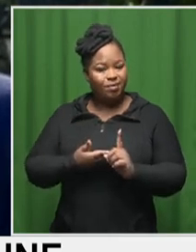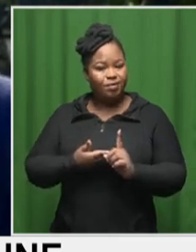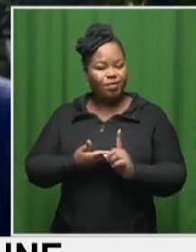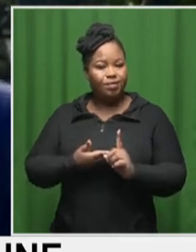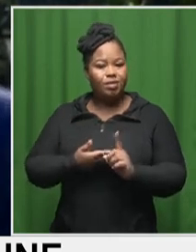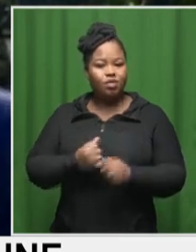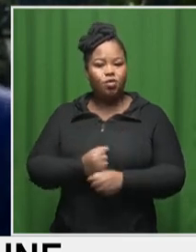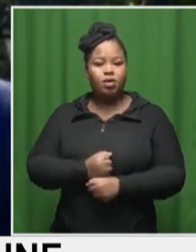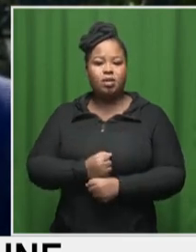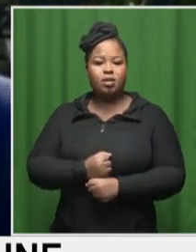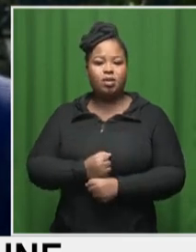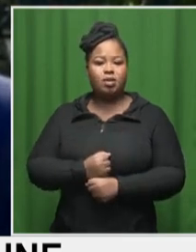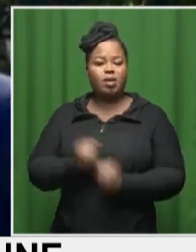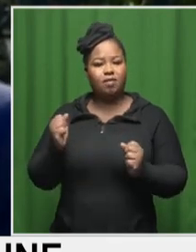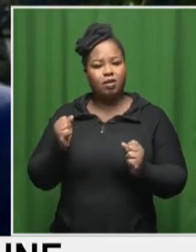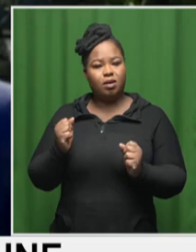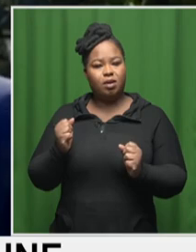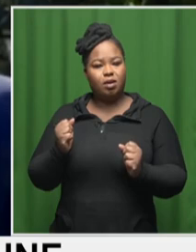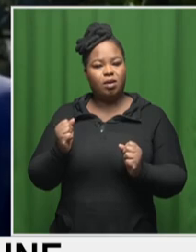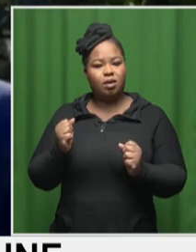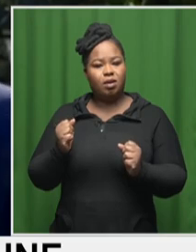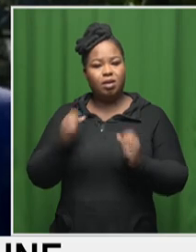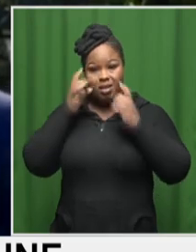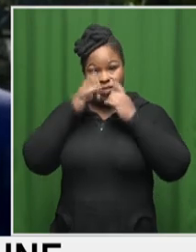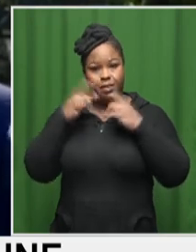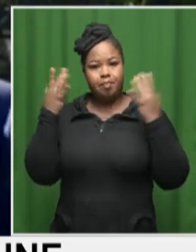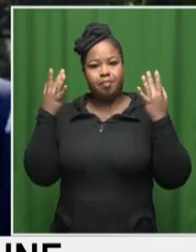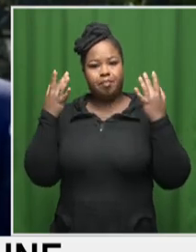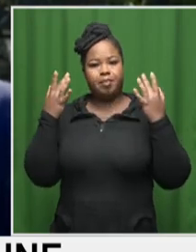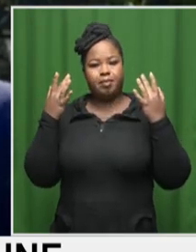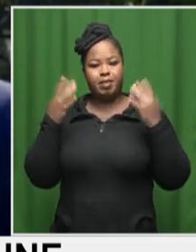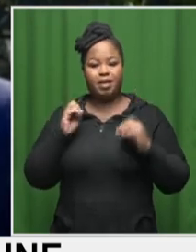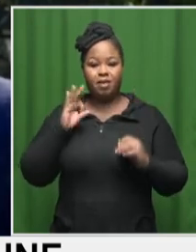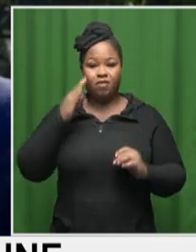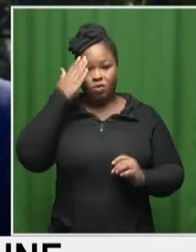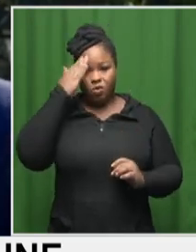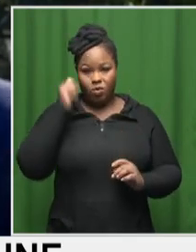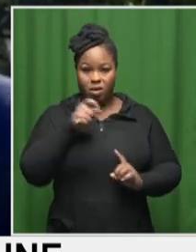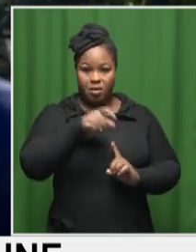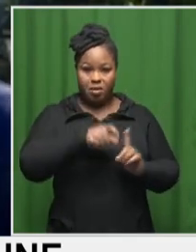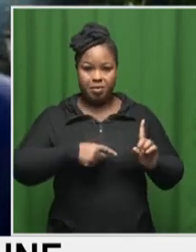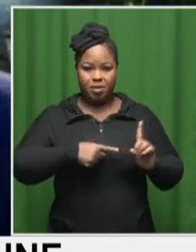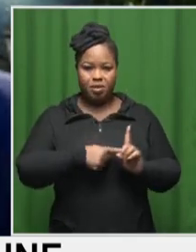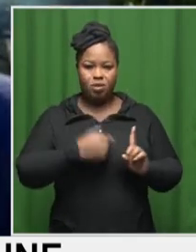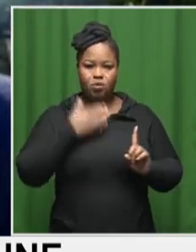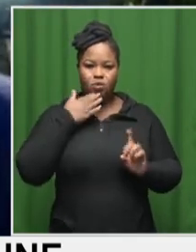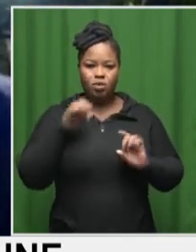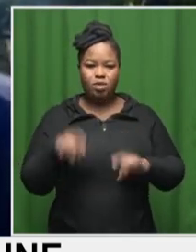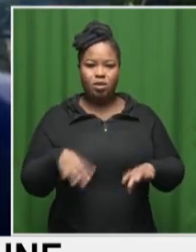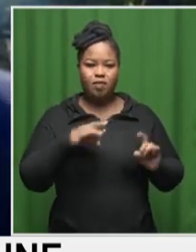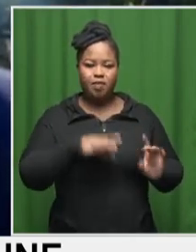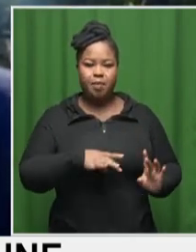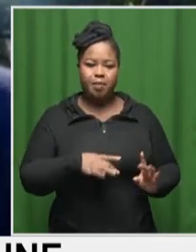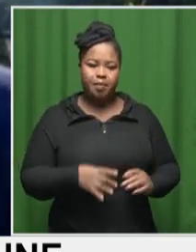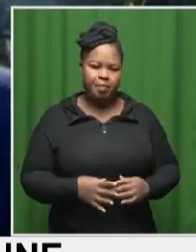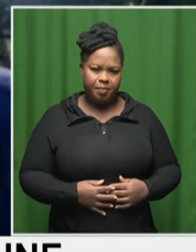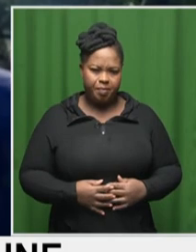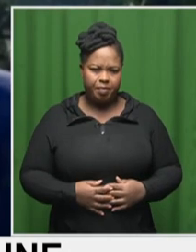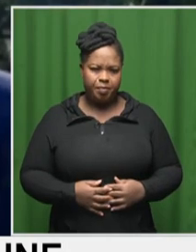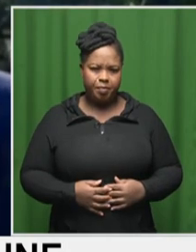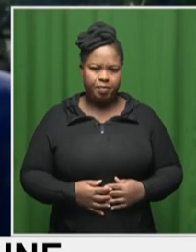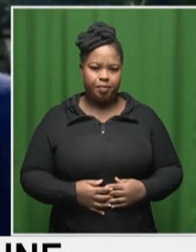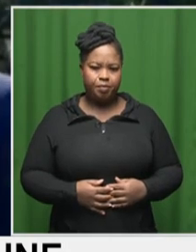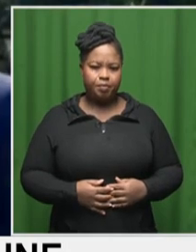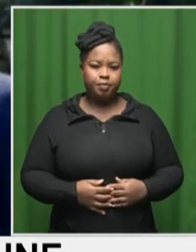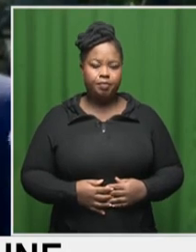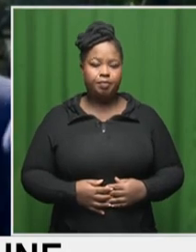went to sleep knowing somebody is suffering somewhere.